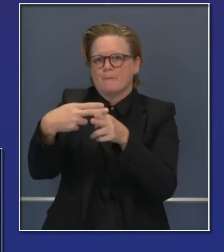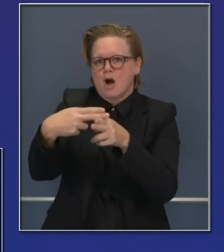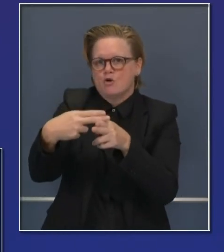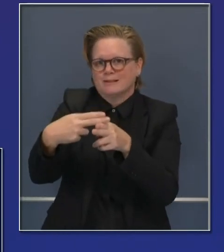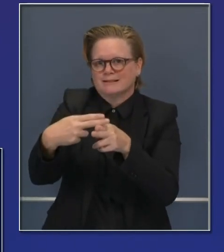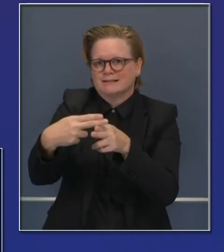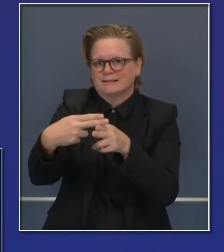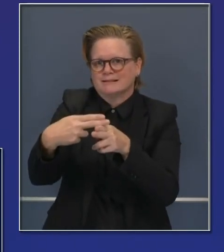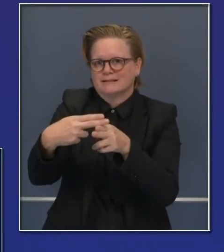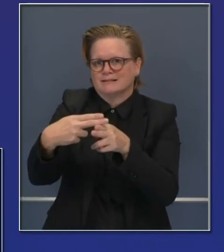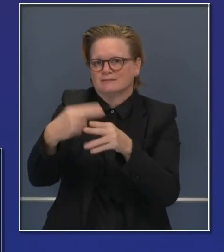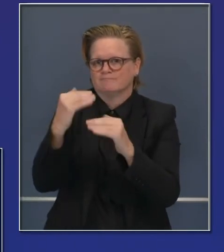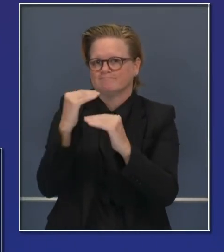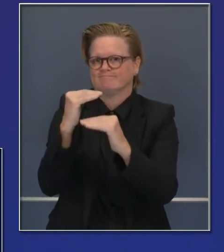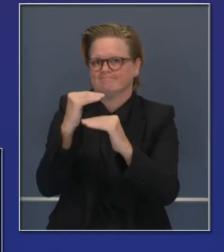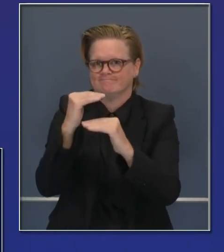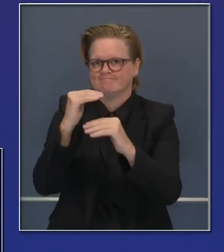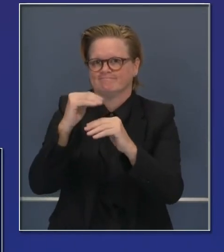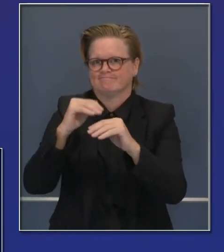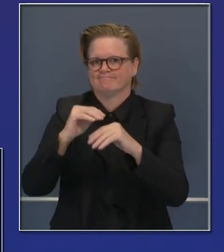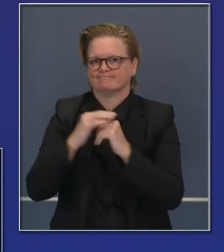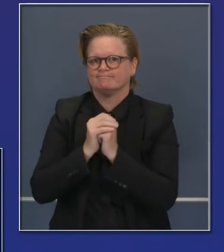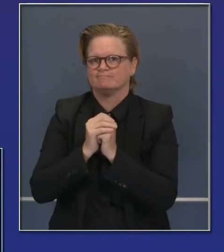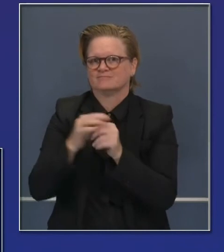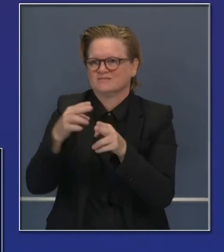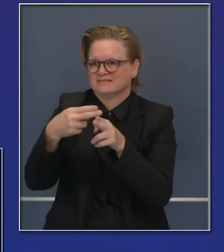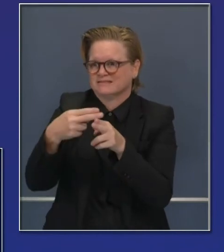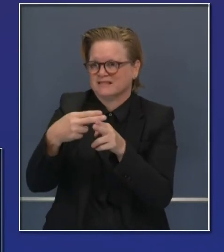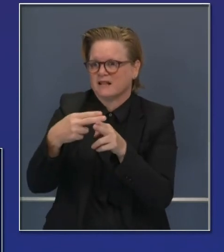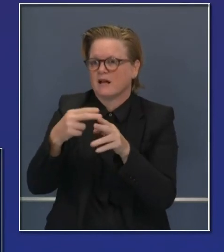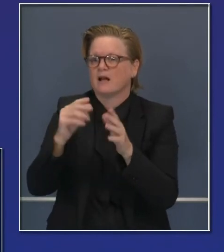remind everybody, if you want to look at the details of all of this,